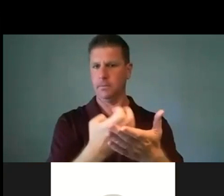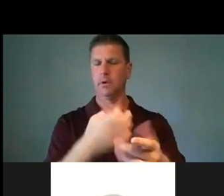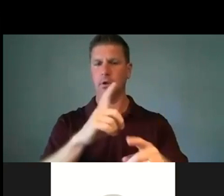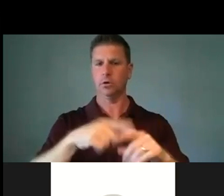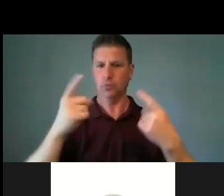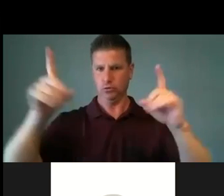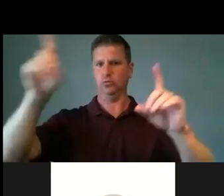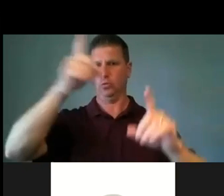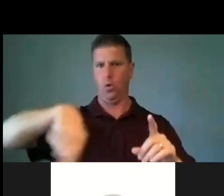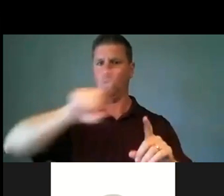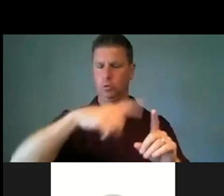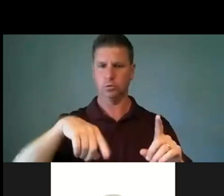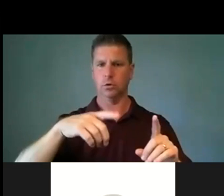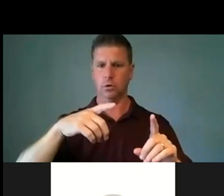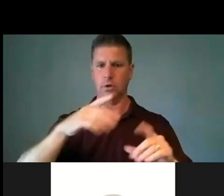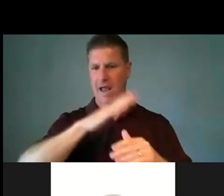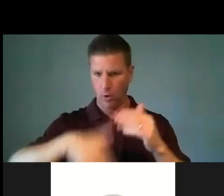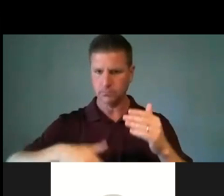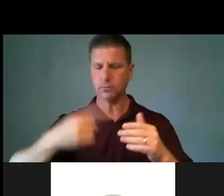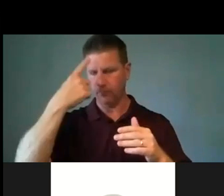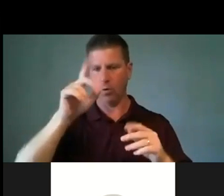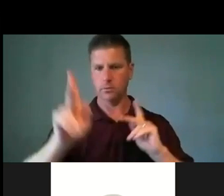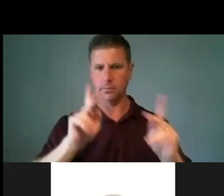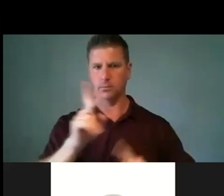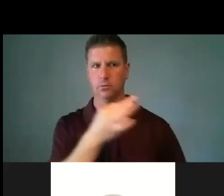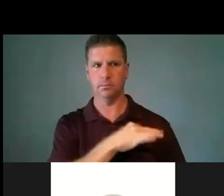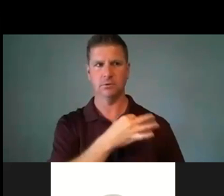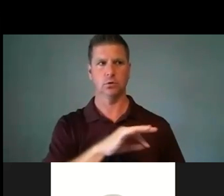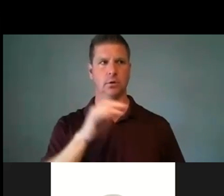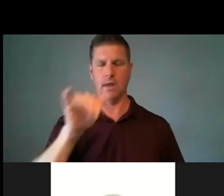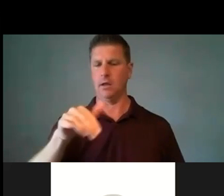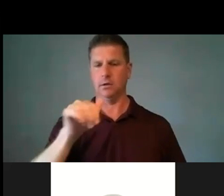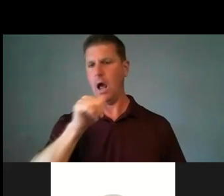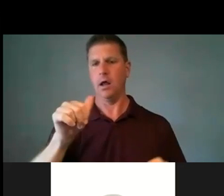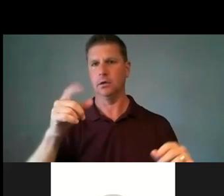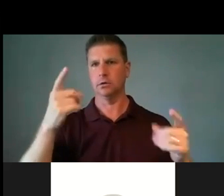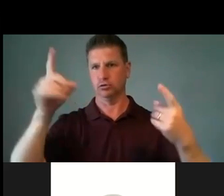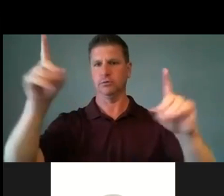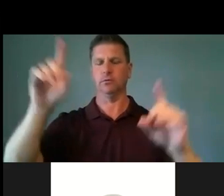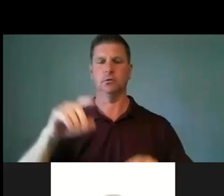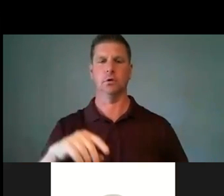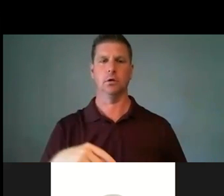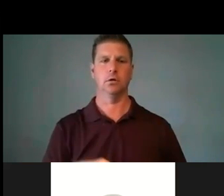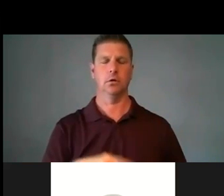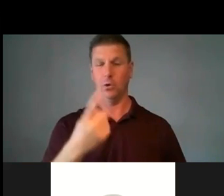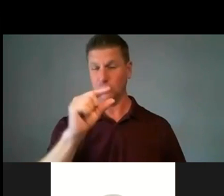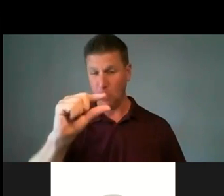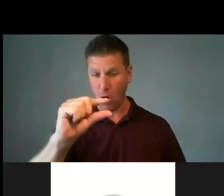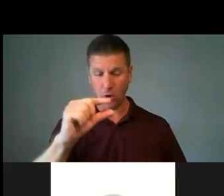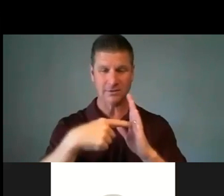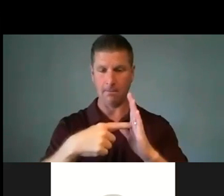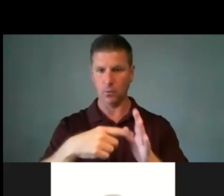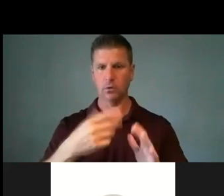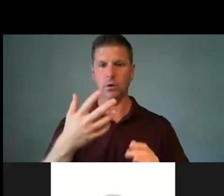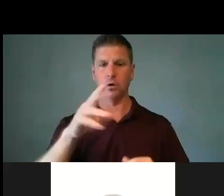those kinds of outcomes for the people of Pittsburgh that otherwise would not be achieved. And so one small example of that is